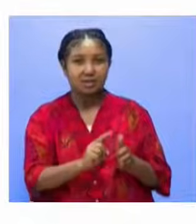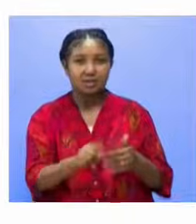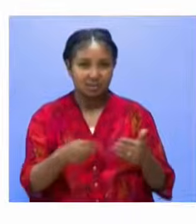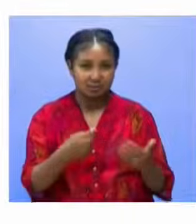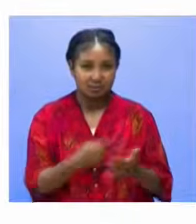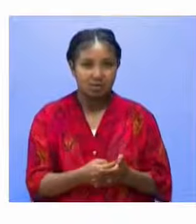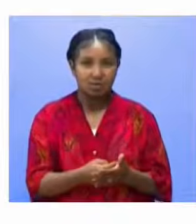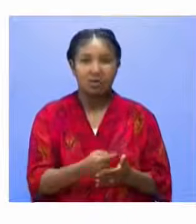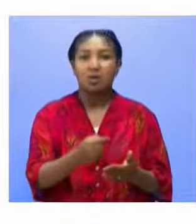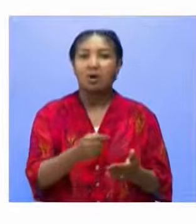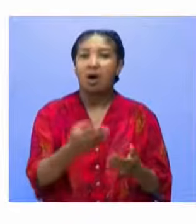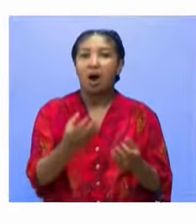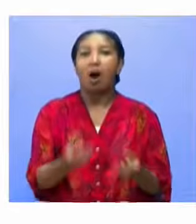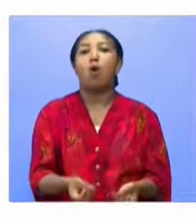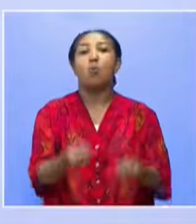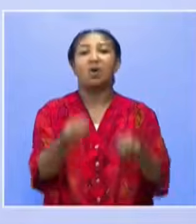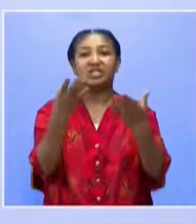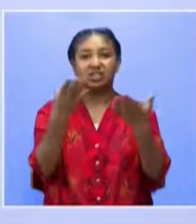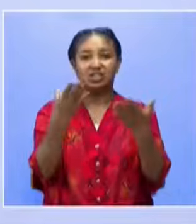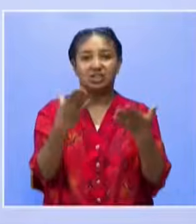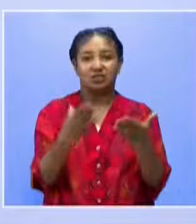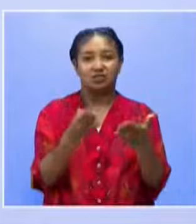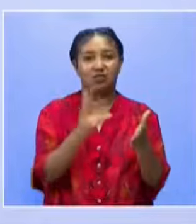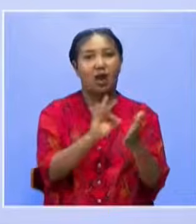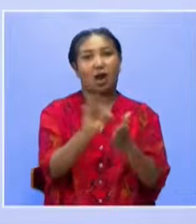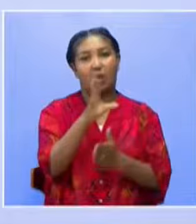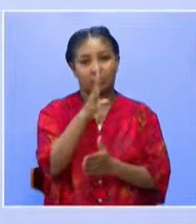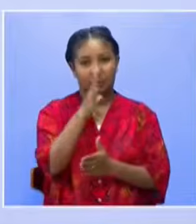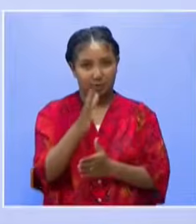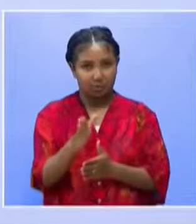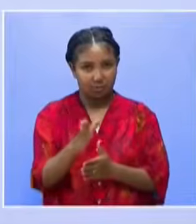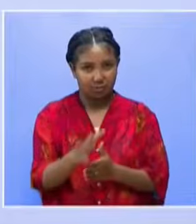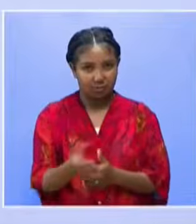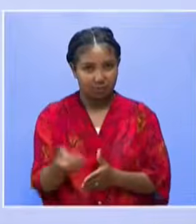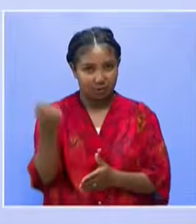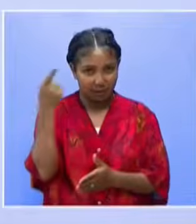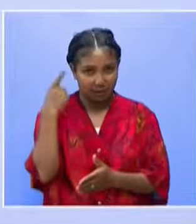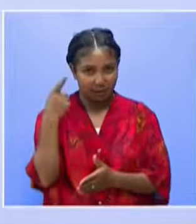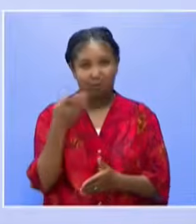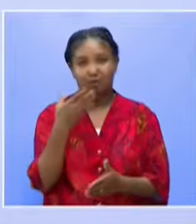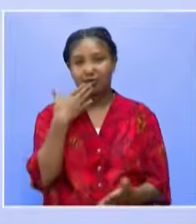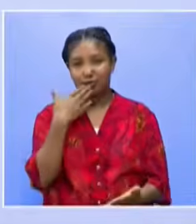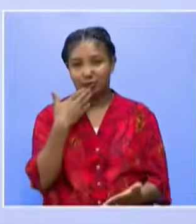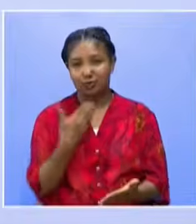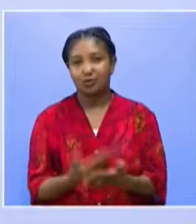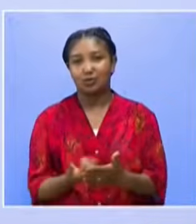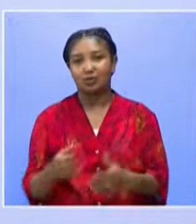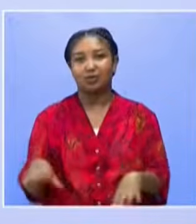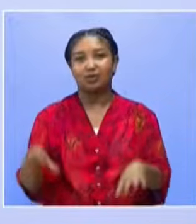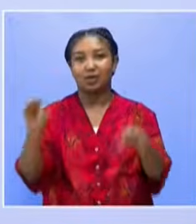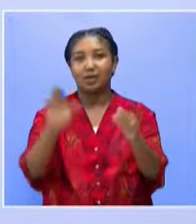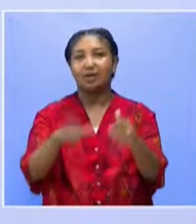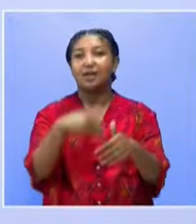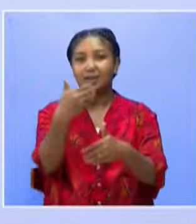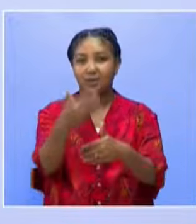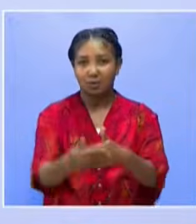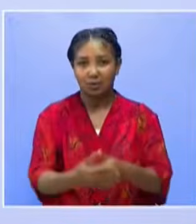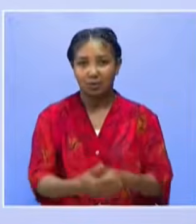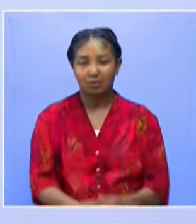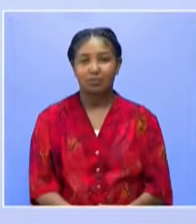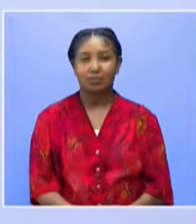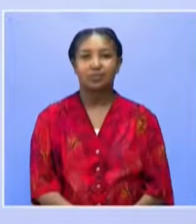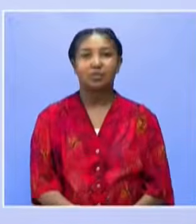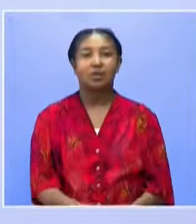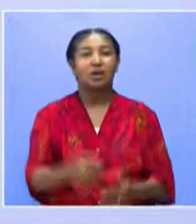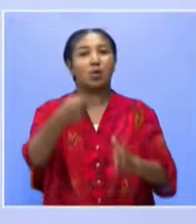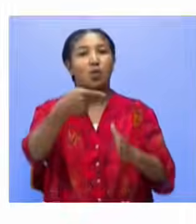use here how much. I think I'm clear. Good student. Okay, come on. Let's go to the next point here about